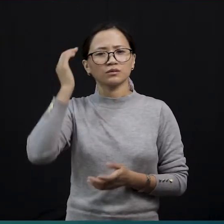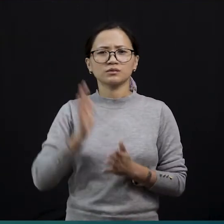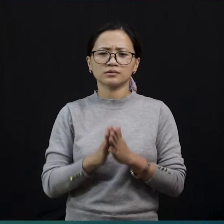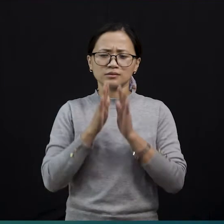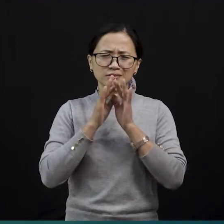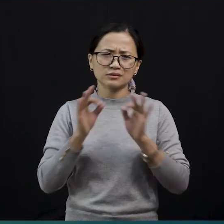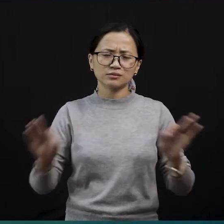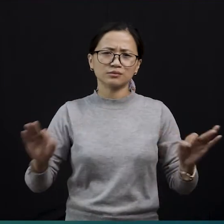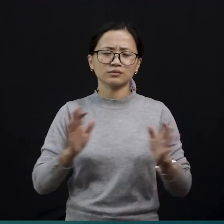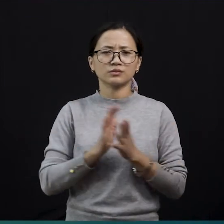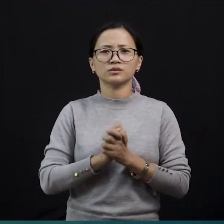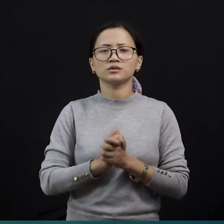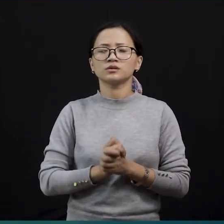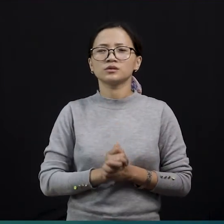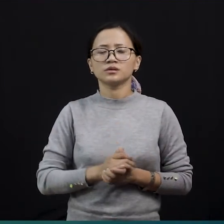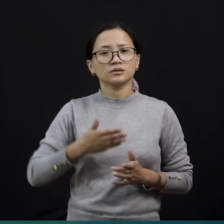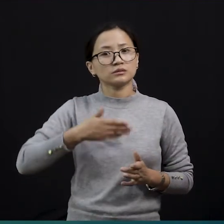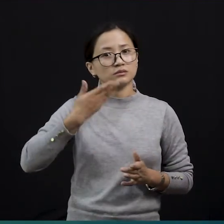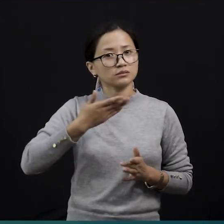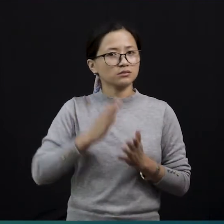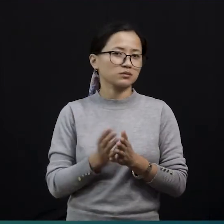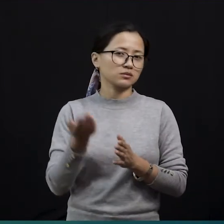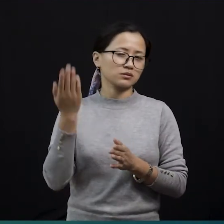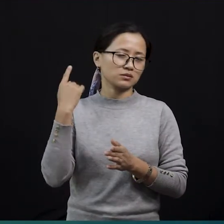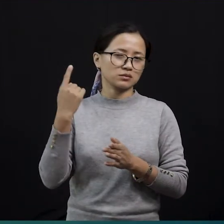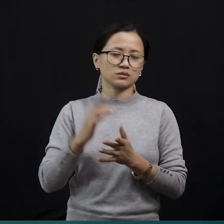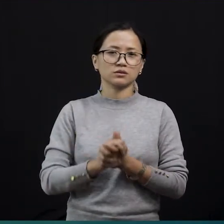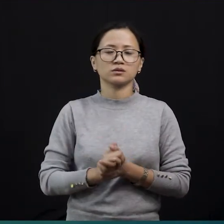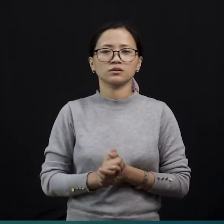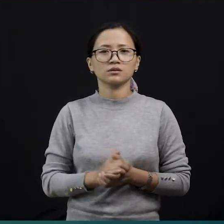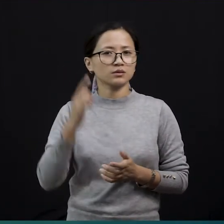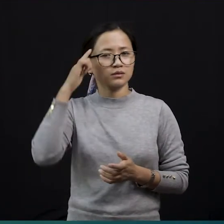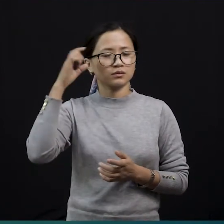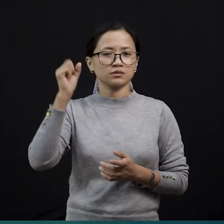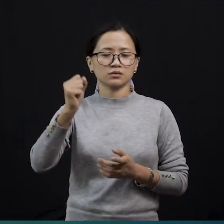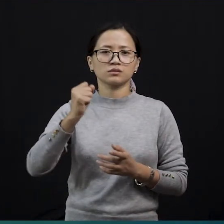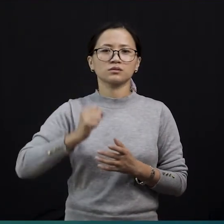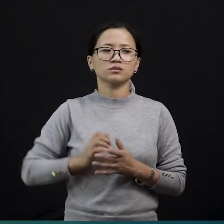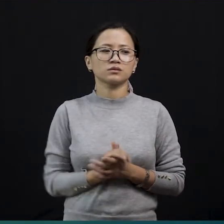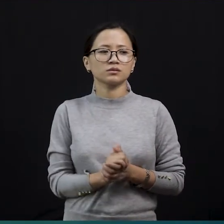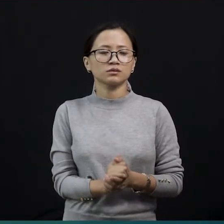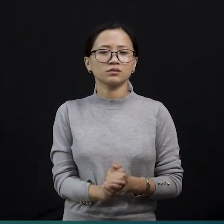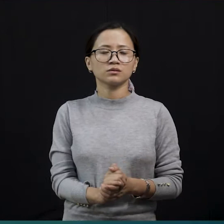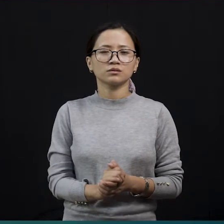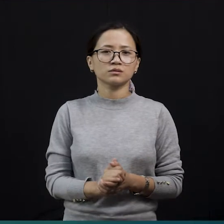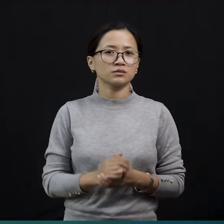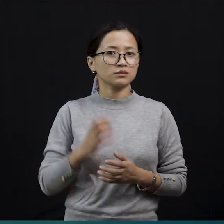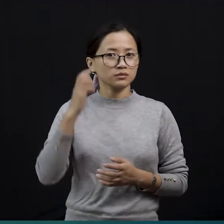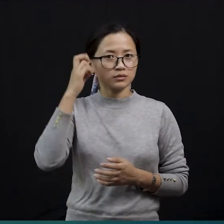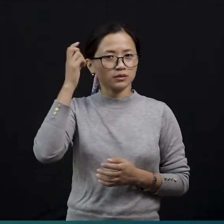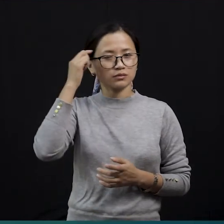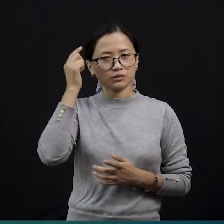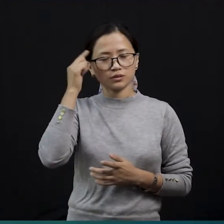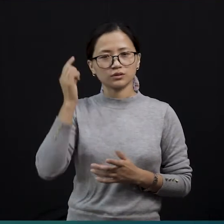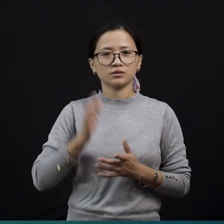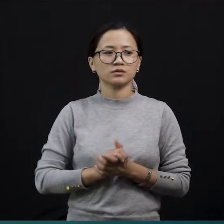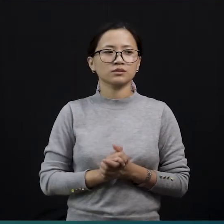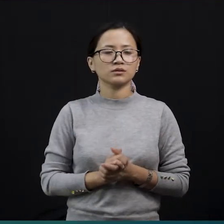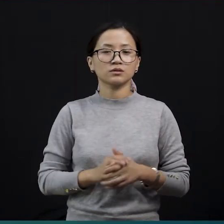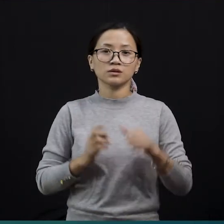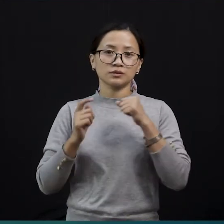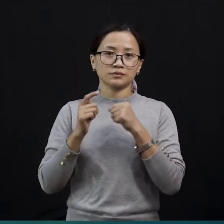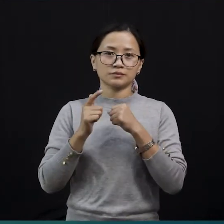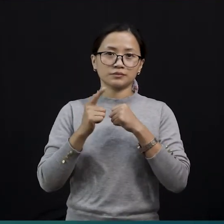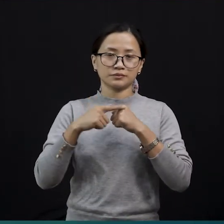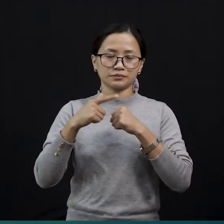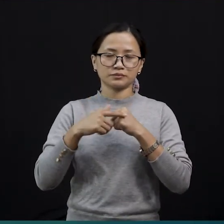very simple trick that I've taught you yesterday. I'm sure you remember. Can you recall it, children? We just keep our